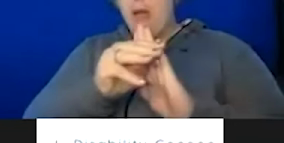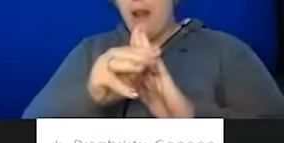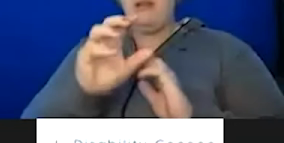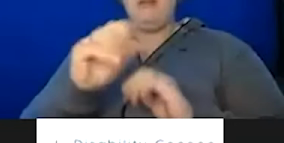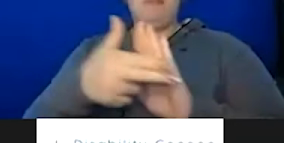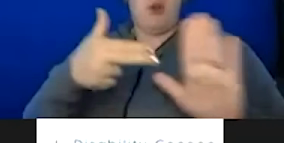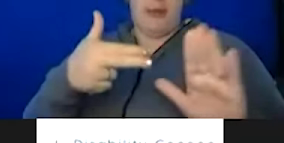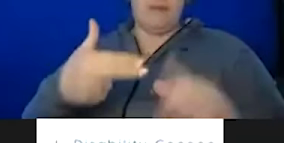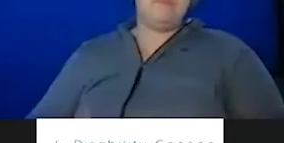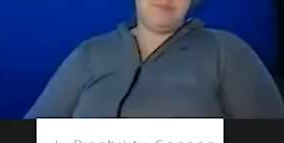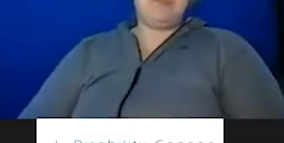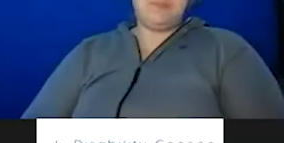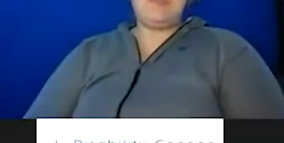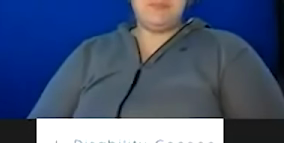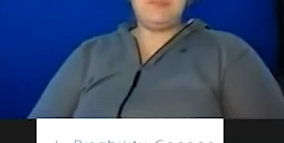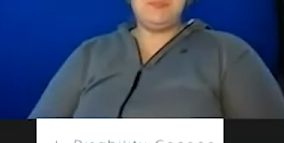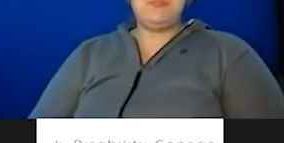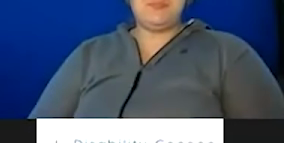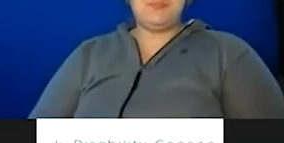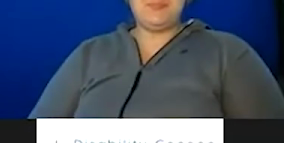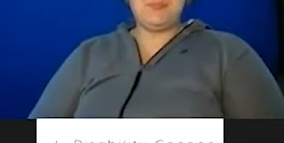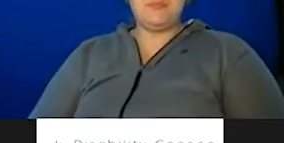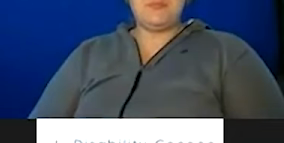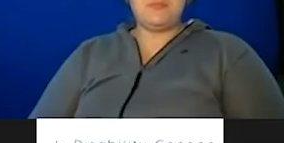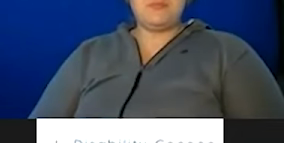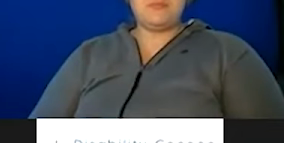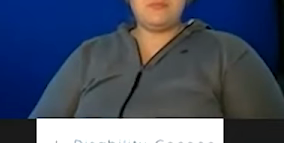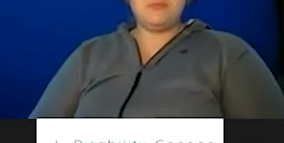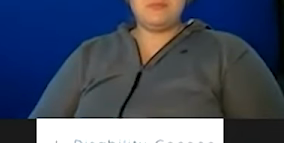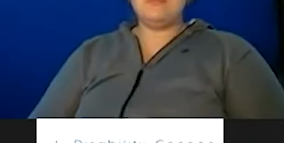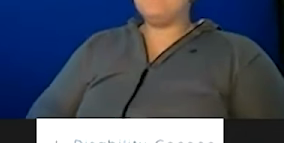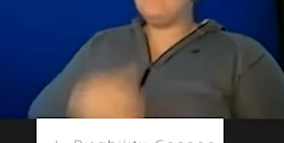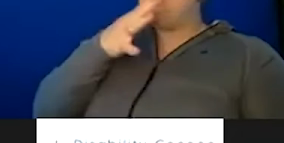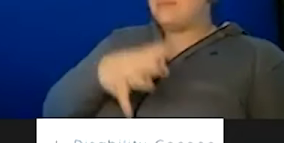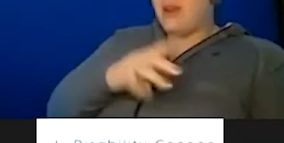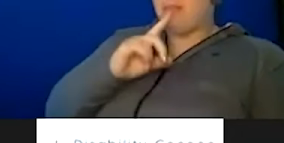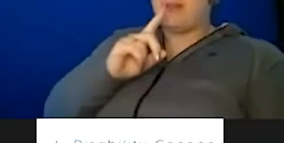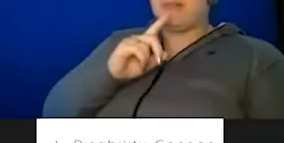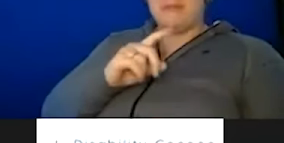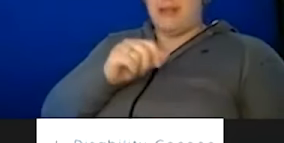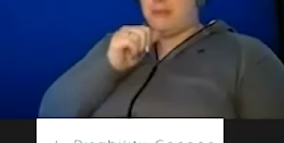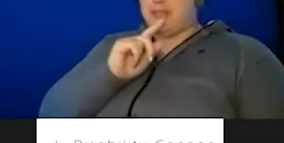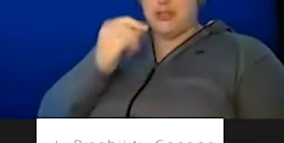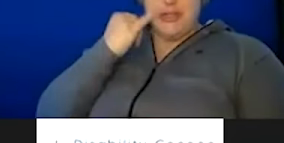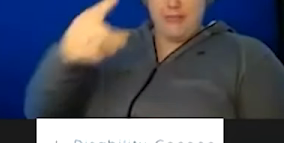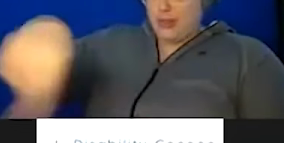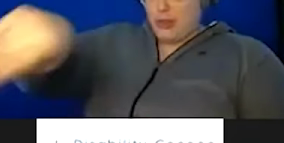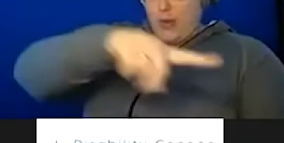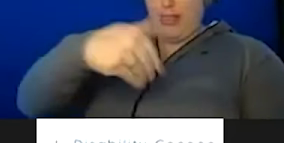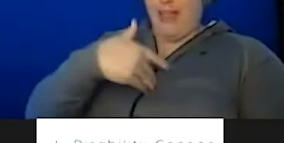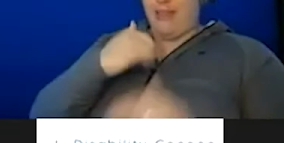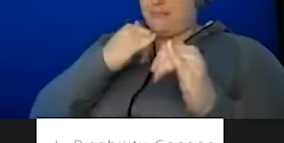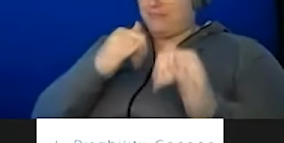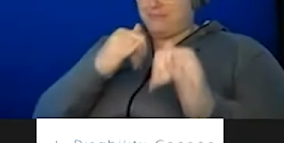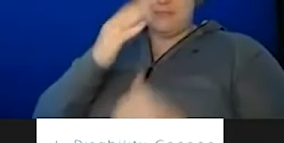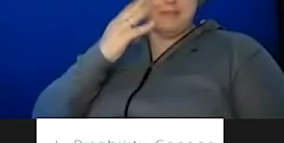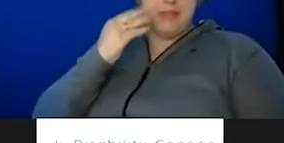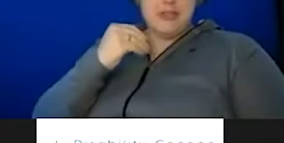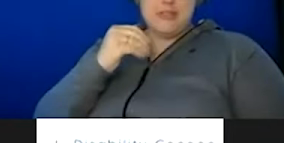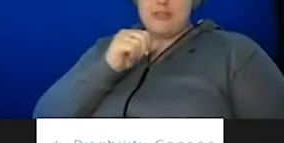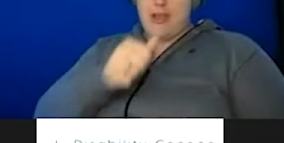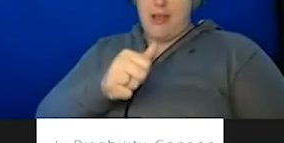So I don't know if any of you have had this experience, but I can't count how many times I have. You get to work, you sit